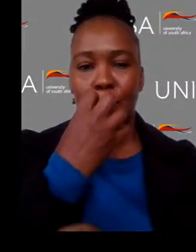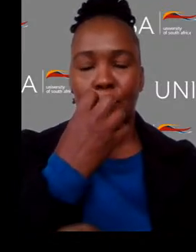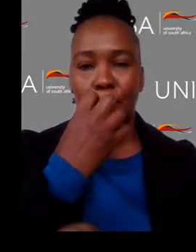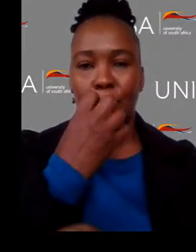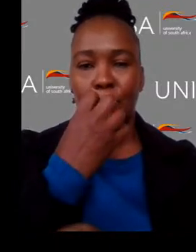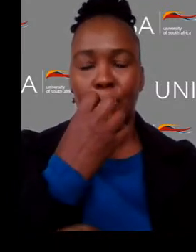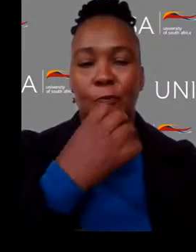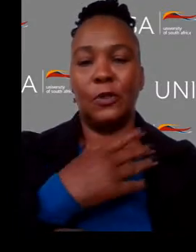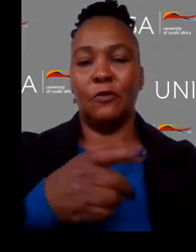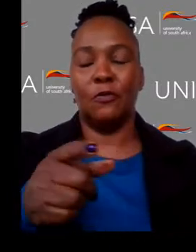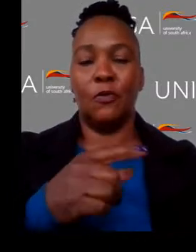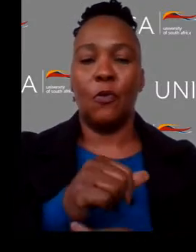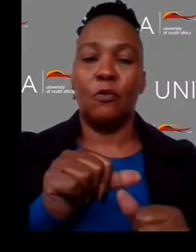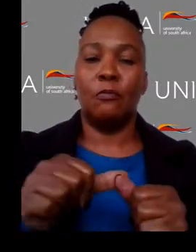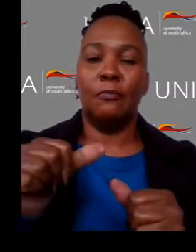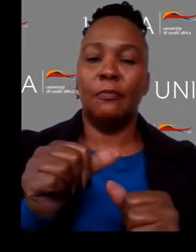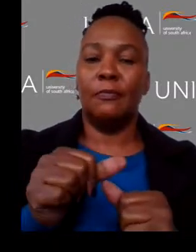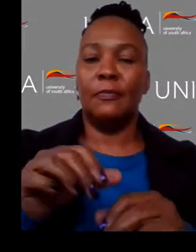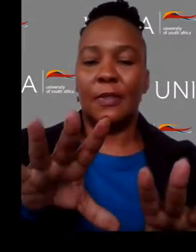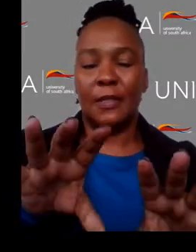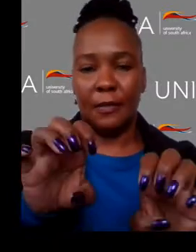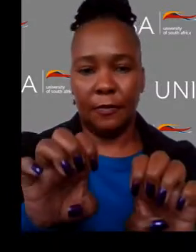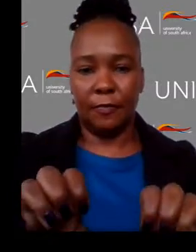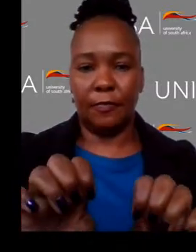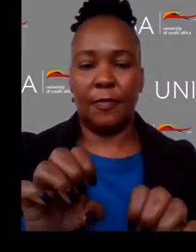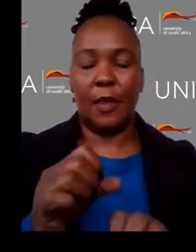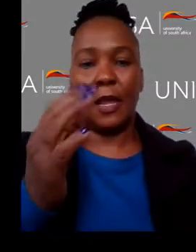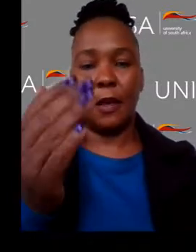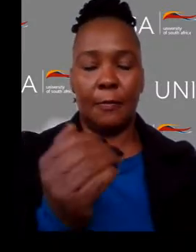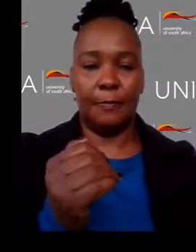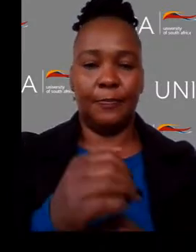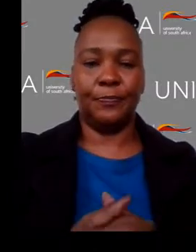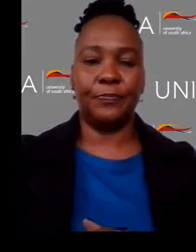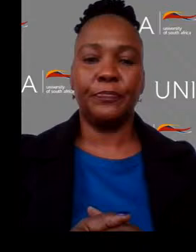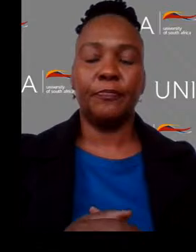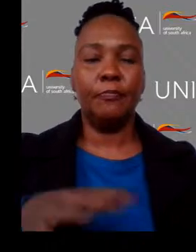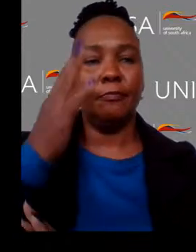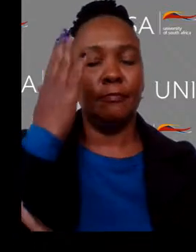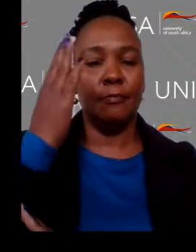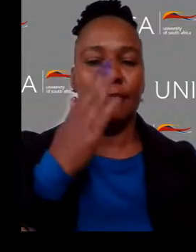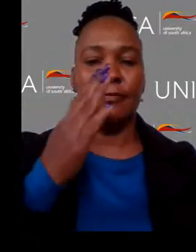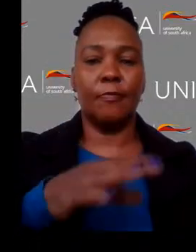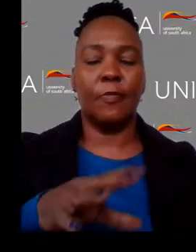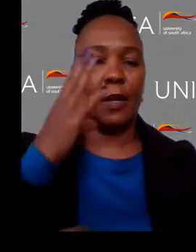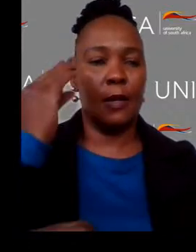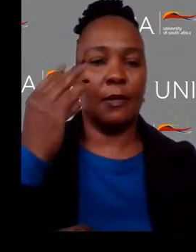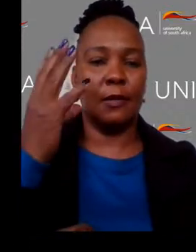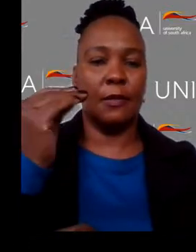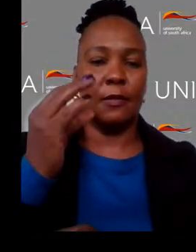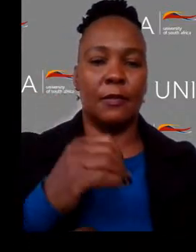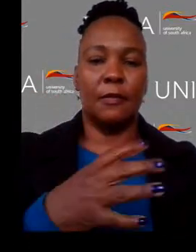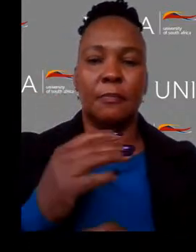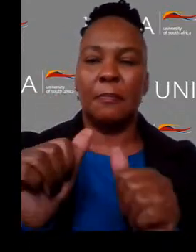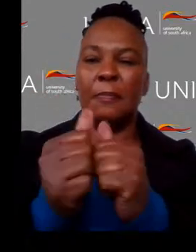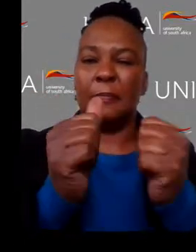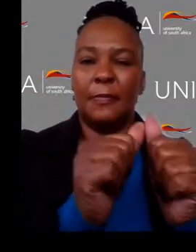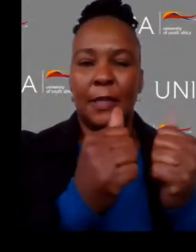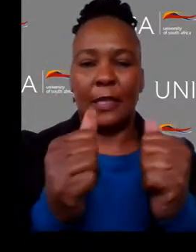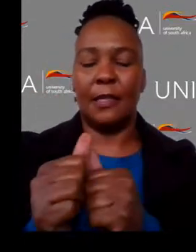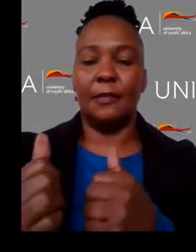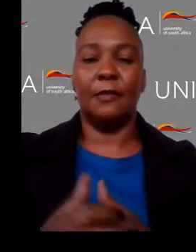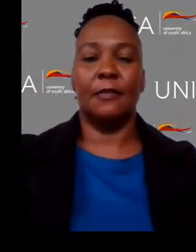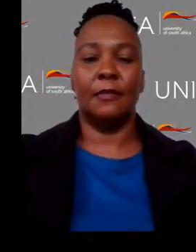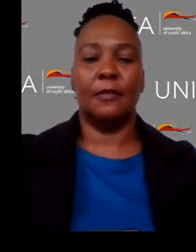wishes for your exams that are coming. We know that you are experiencing a myriad of challenges. We